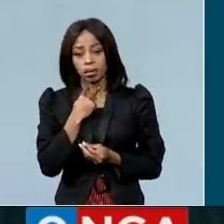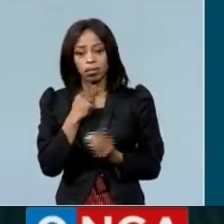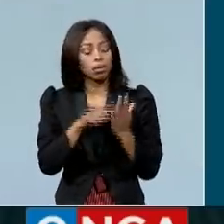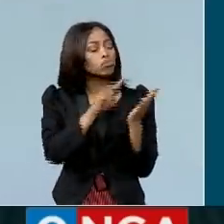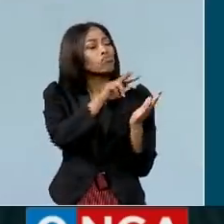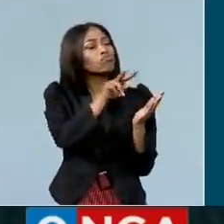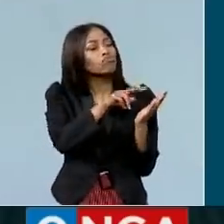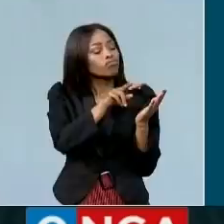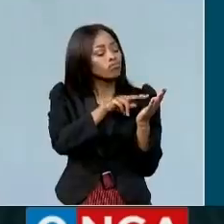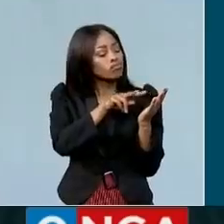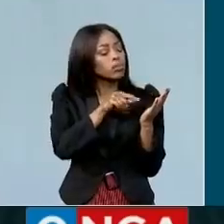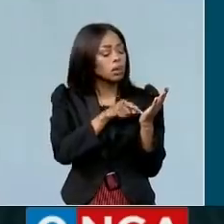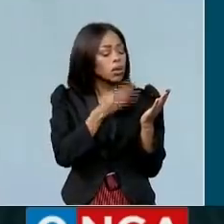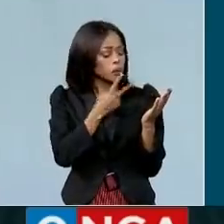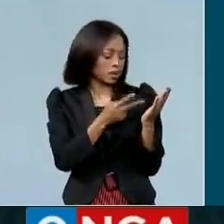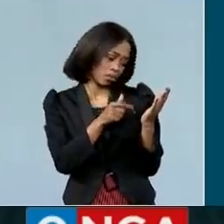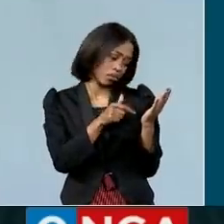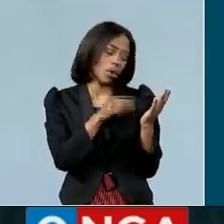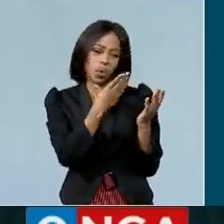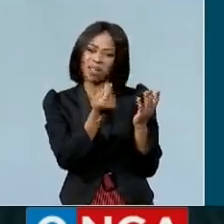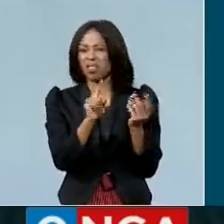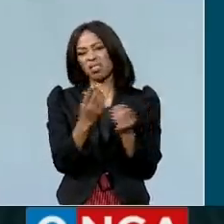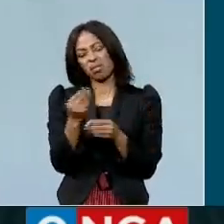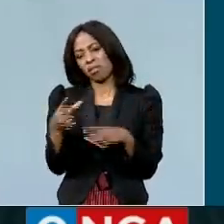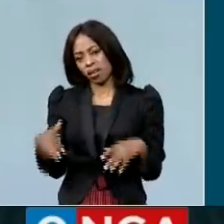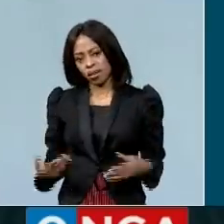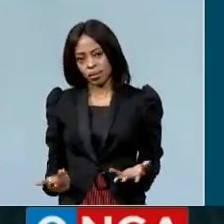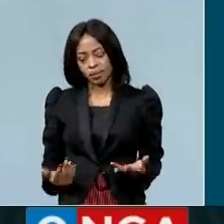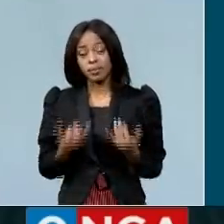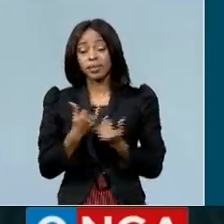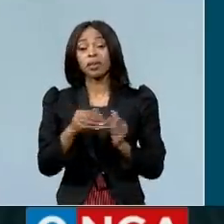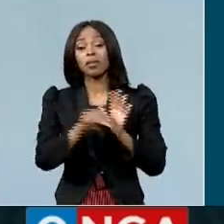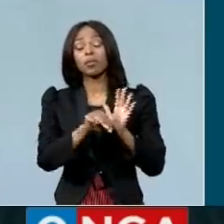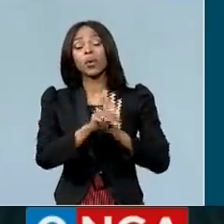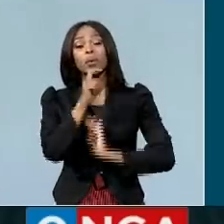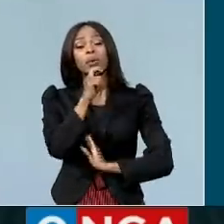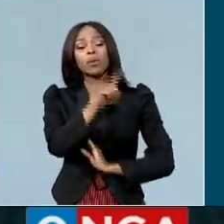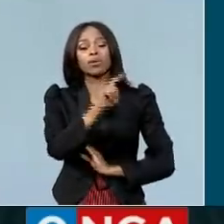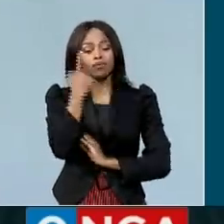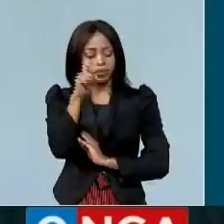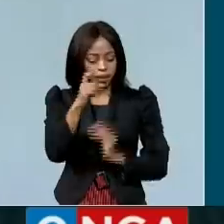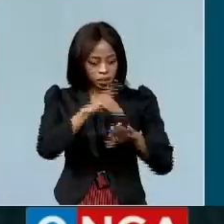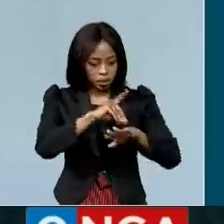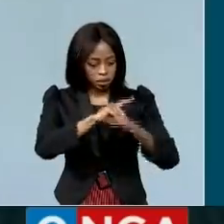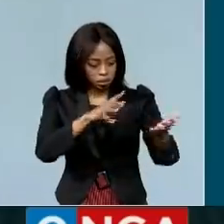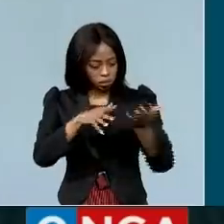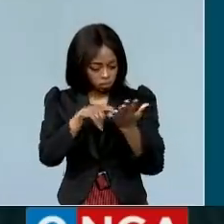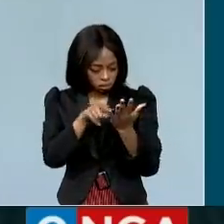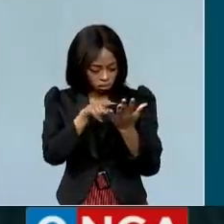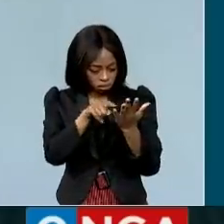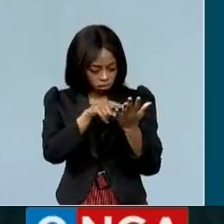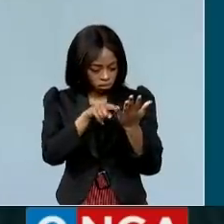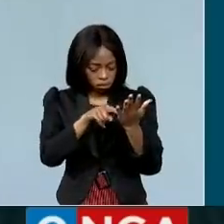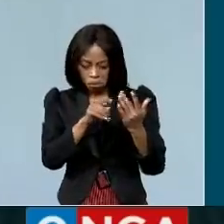data that we have at our use at the moment. So what we do with models is we look at the data, we try to be very clear about